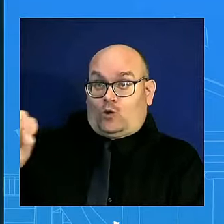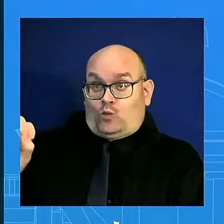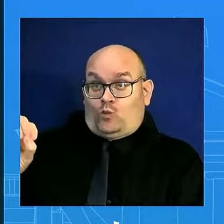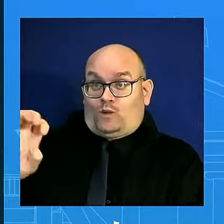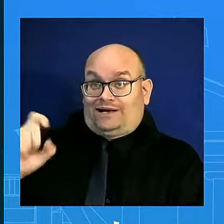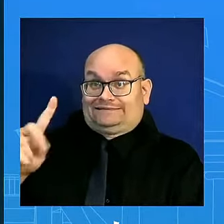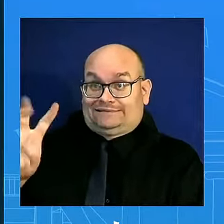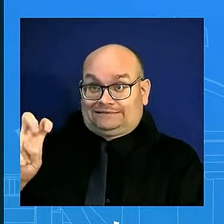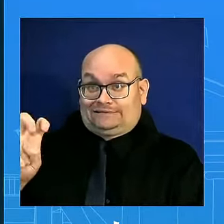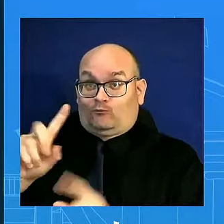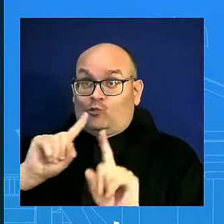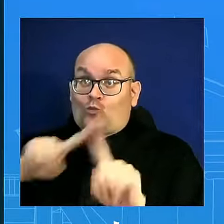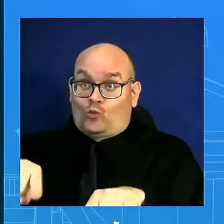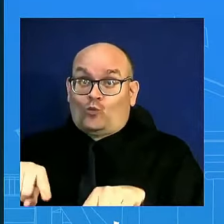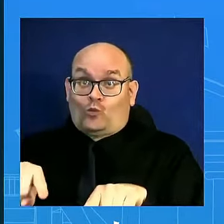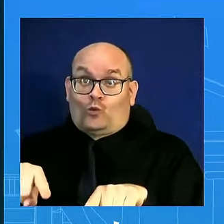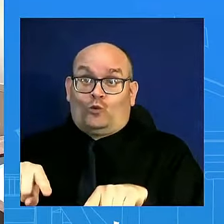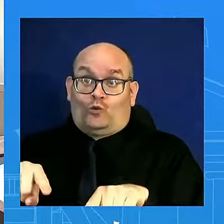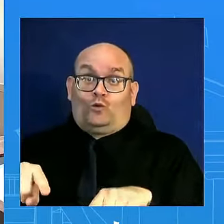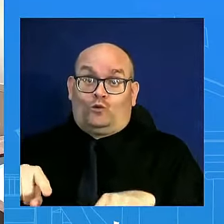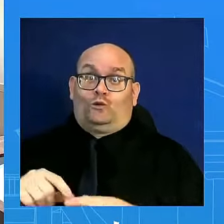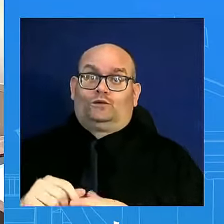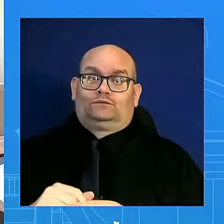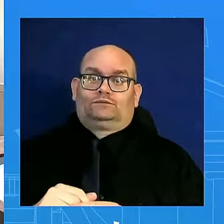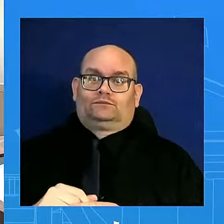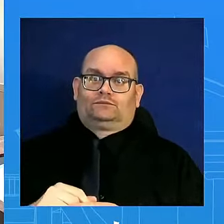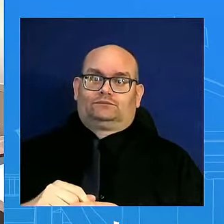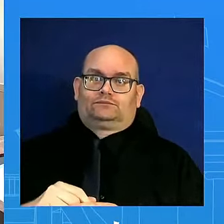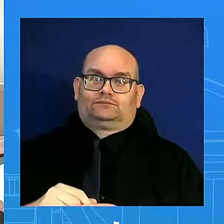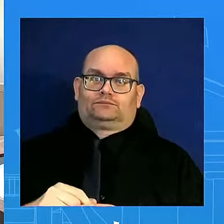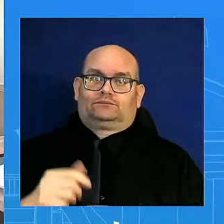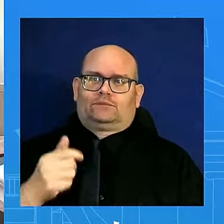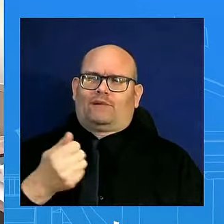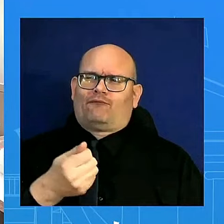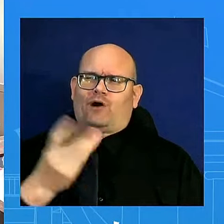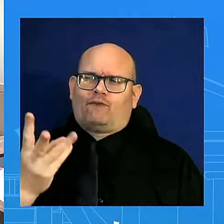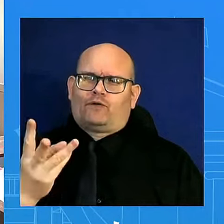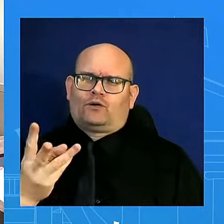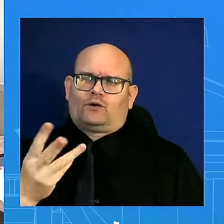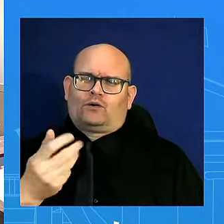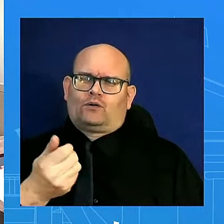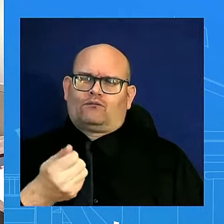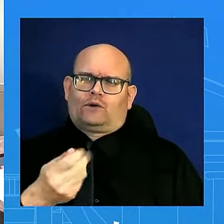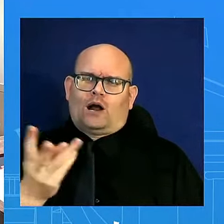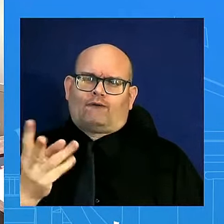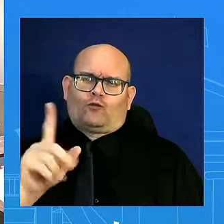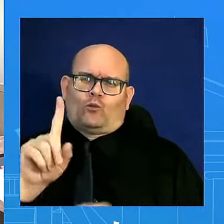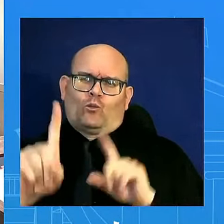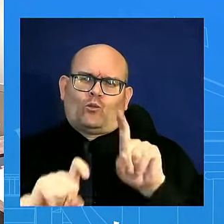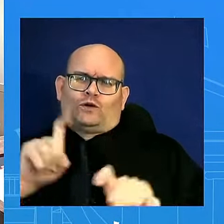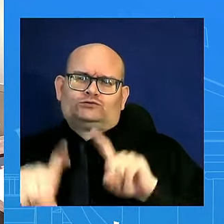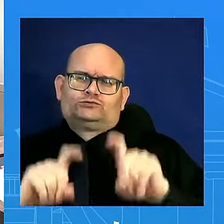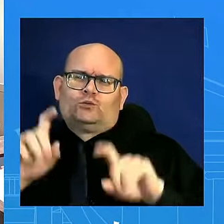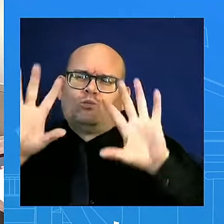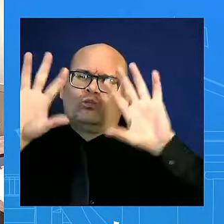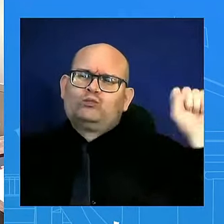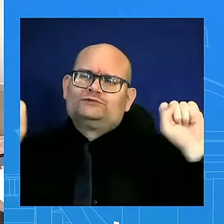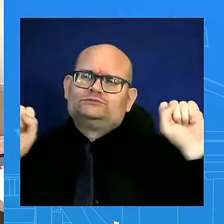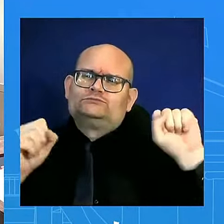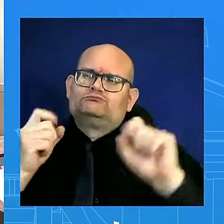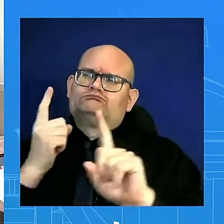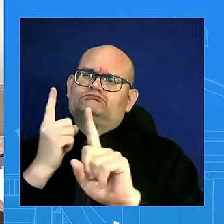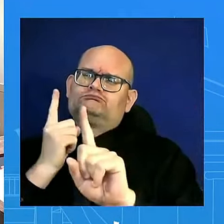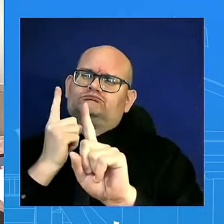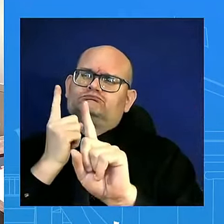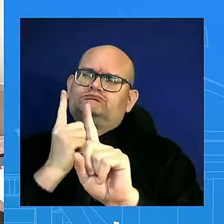Thanks, Karine. Couple of questions on disparate topics. One of the president's aspirations for the remainder of his term is Supreme